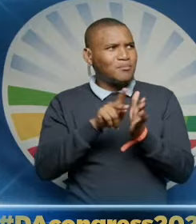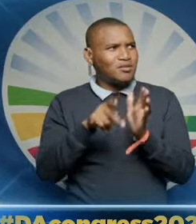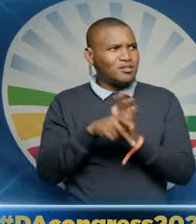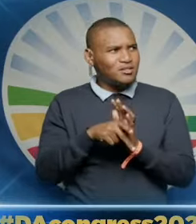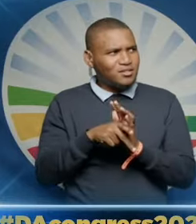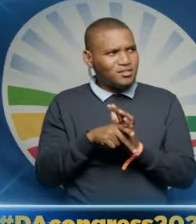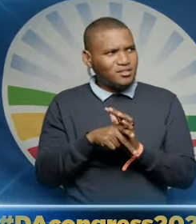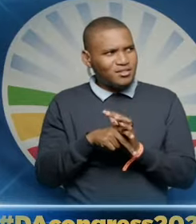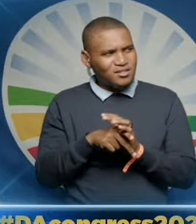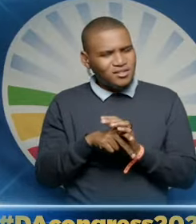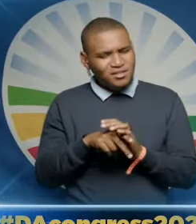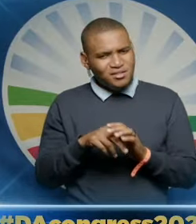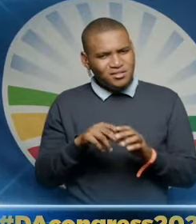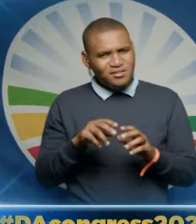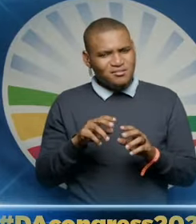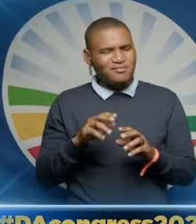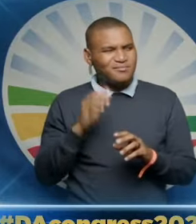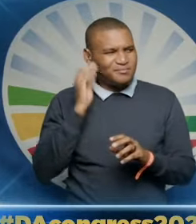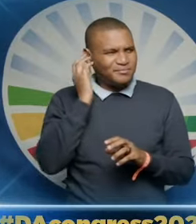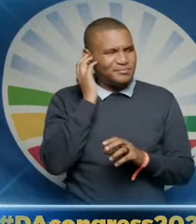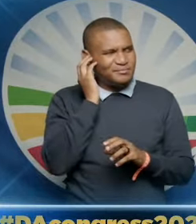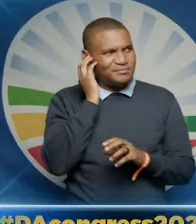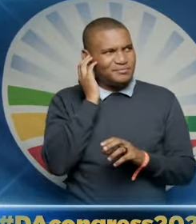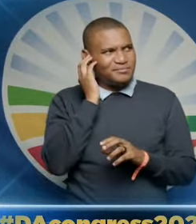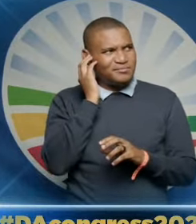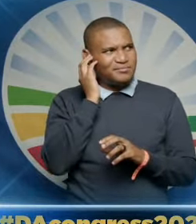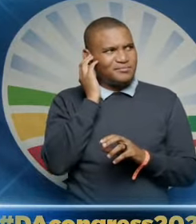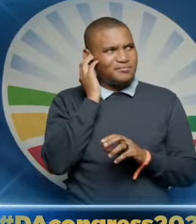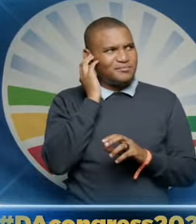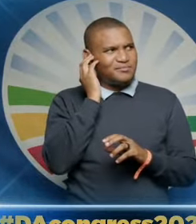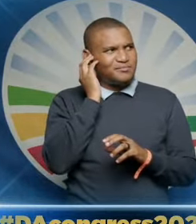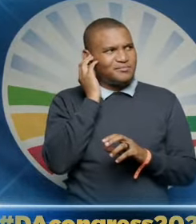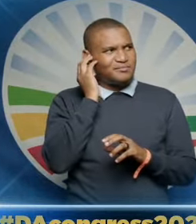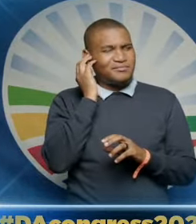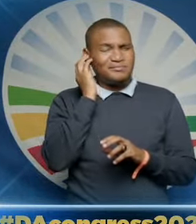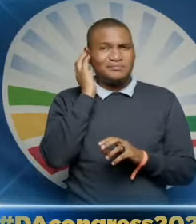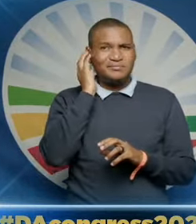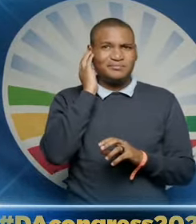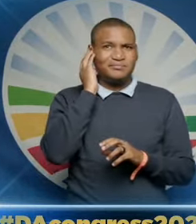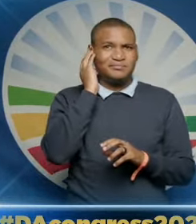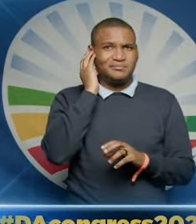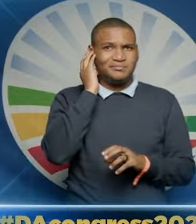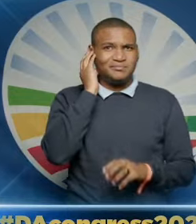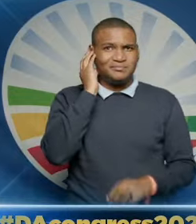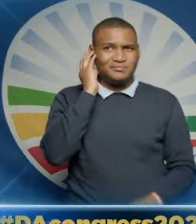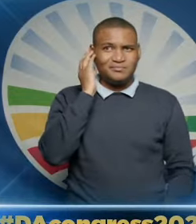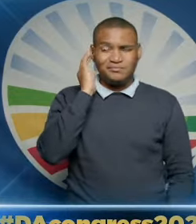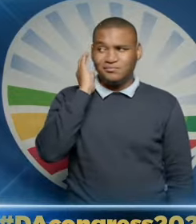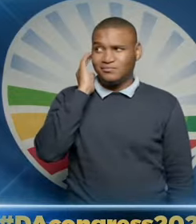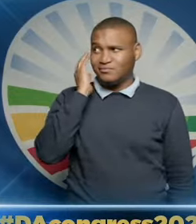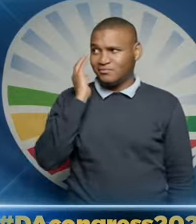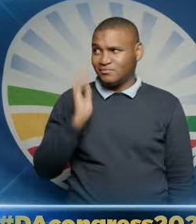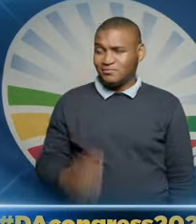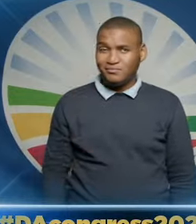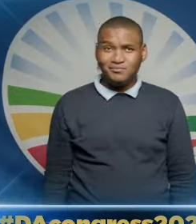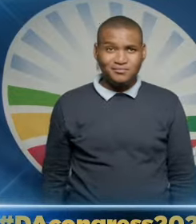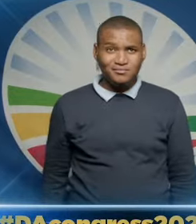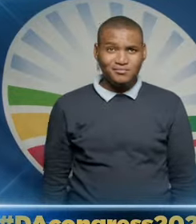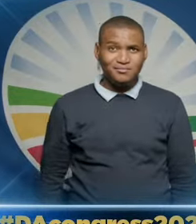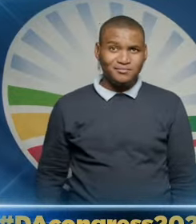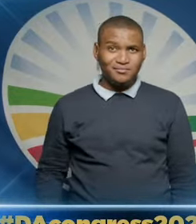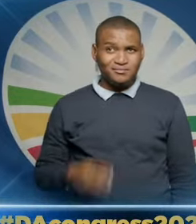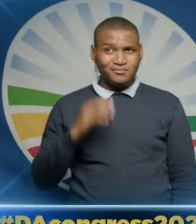where the ANC have previously been in government, that it's a case of a better version of the ANC, and this is what we were saddled with in the past for a long period of